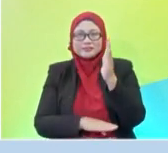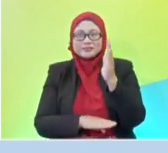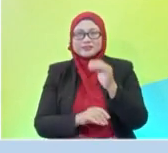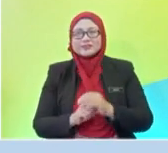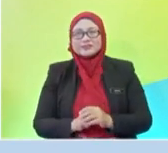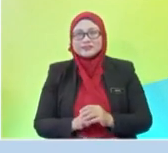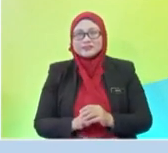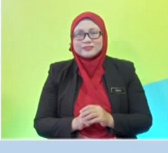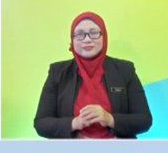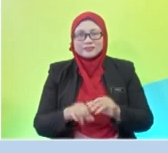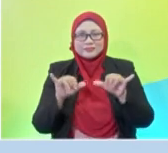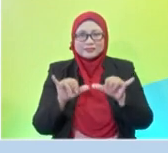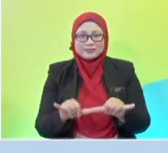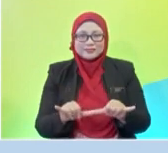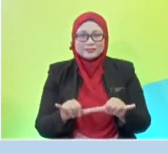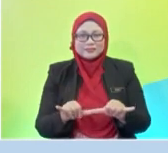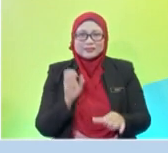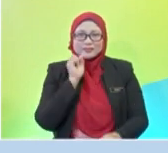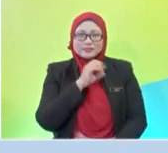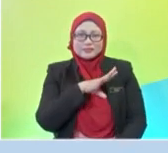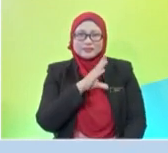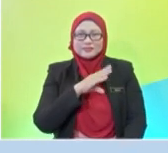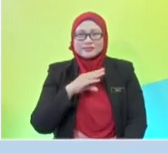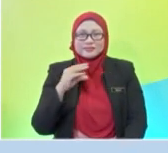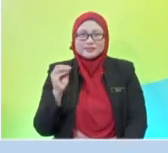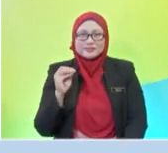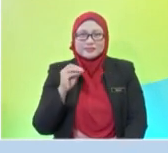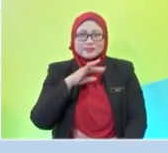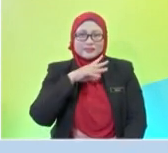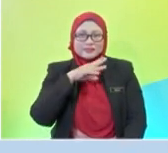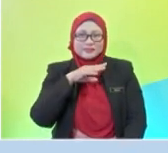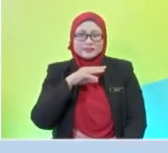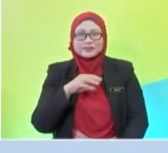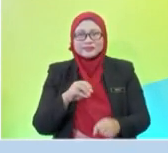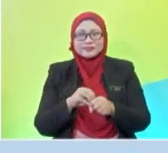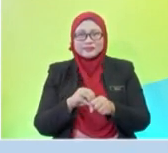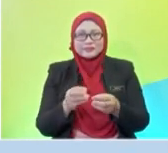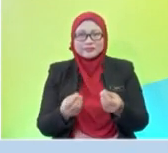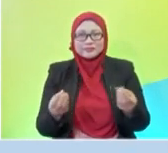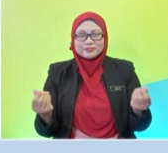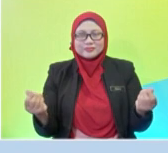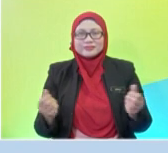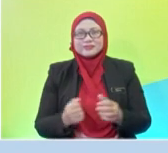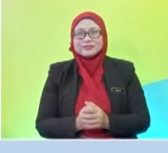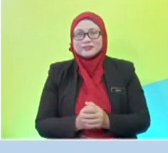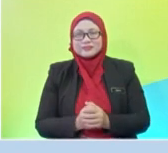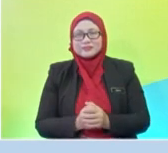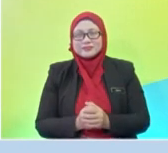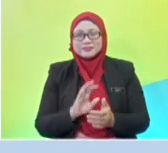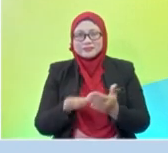leaving trash and muds on the ground. Old and young, everyone gathered